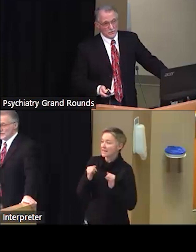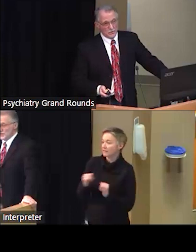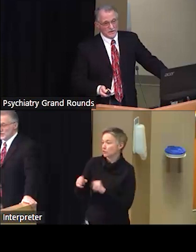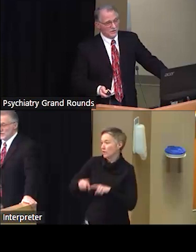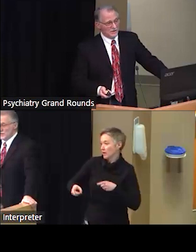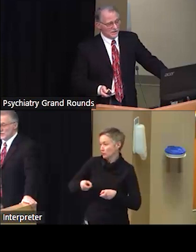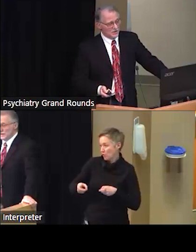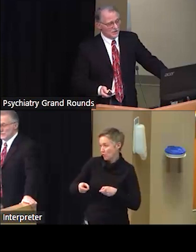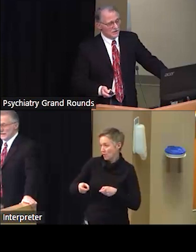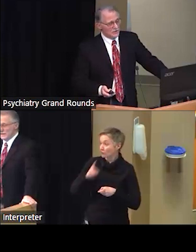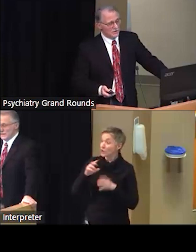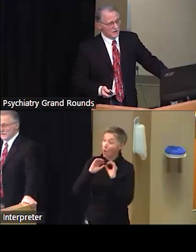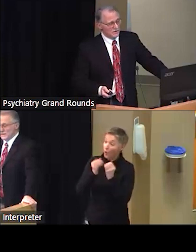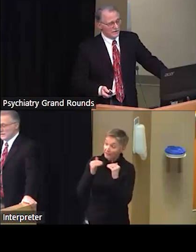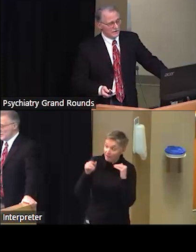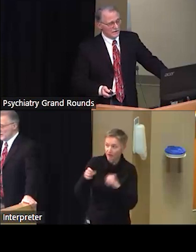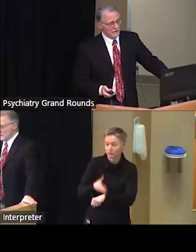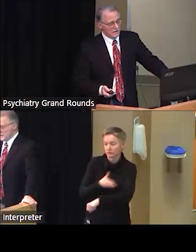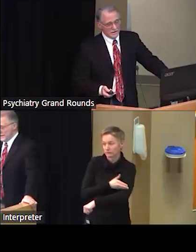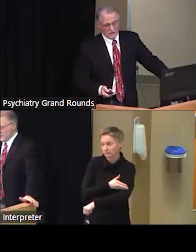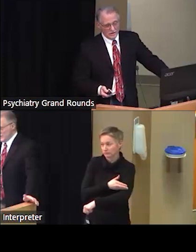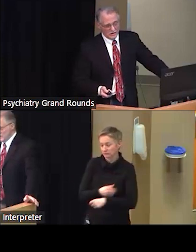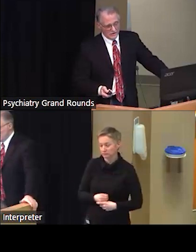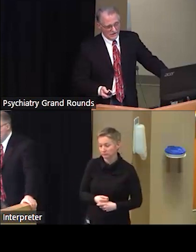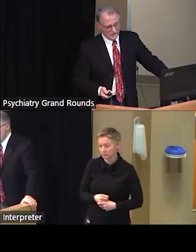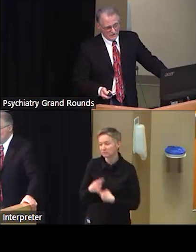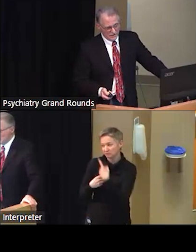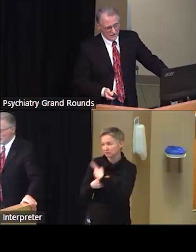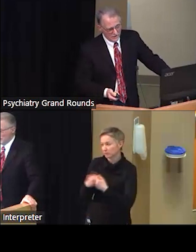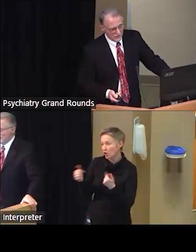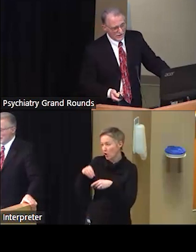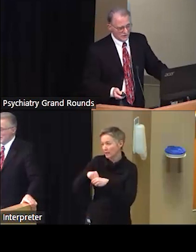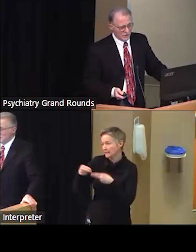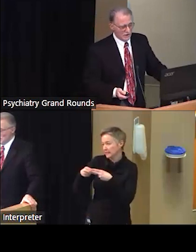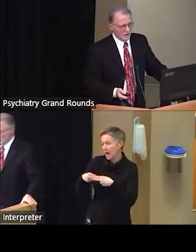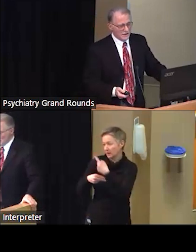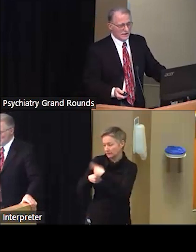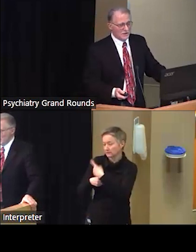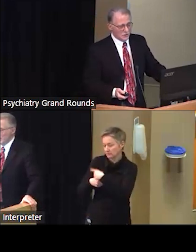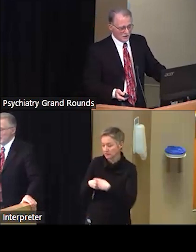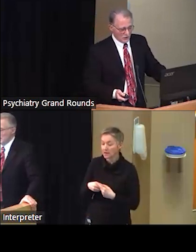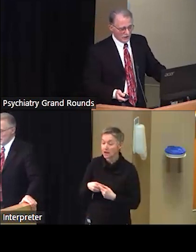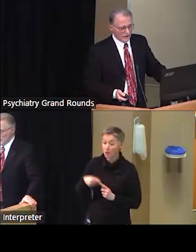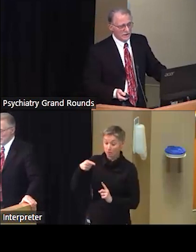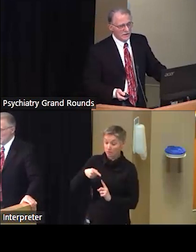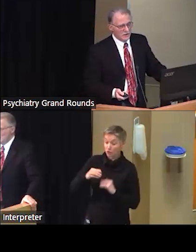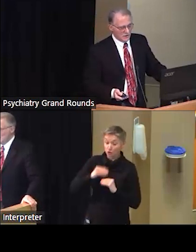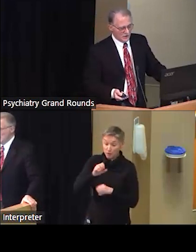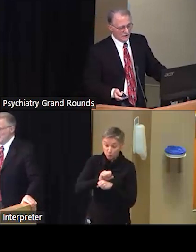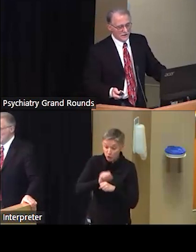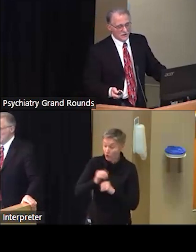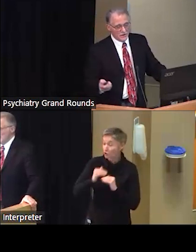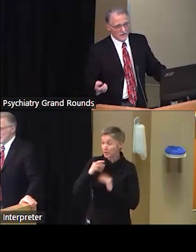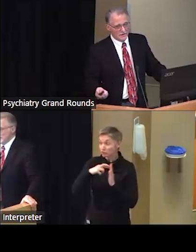individual. We as an organization need to do something about it. These are all in the slides and it's in these write-ups, but the idea is too much work, too